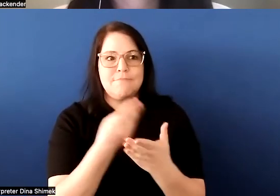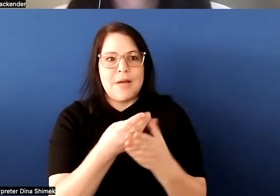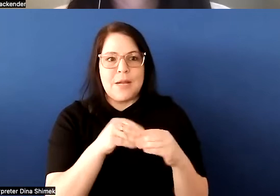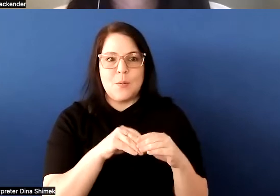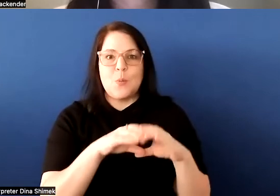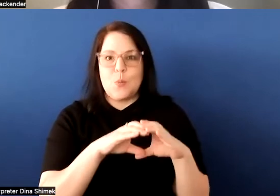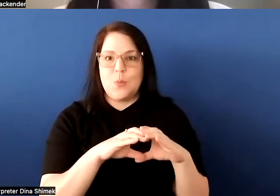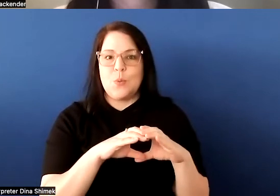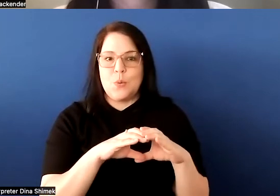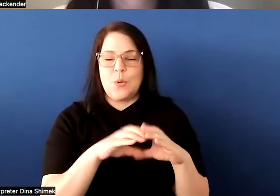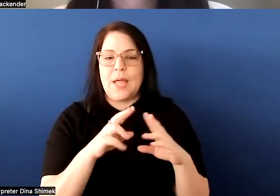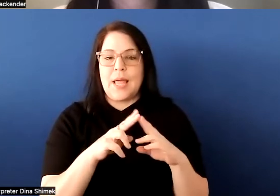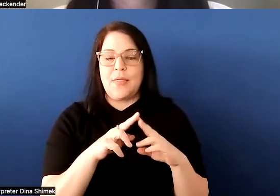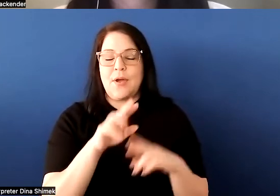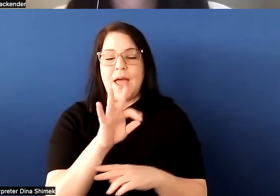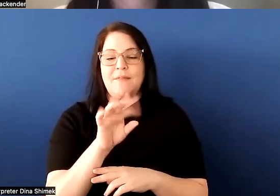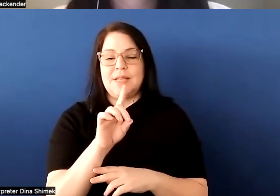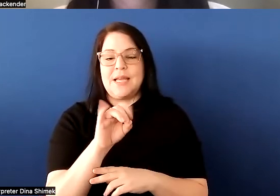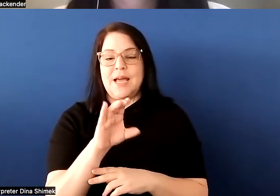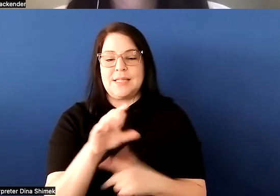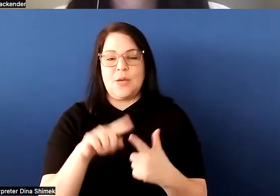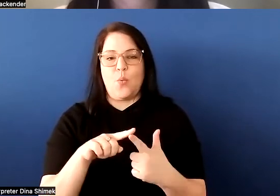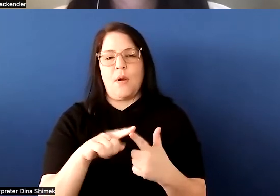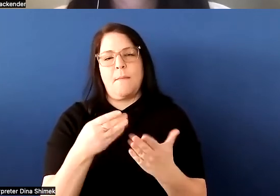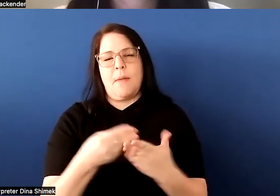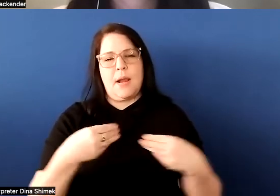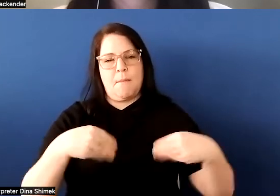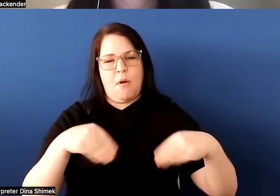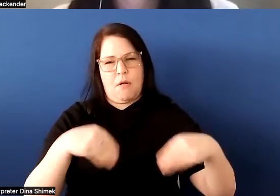money market or the FDIC options accounts.